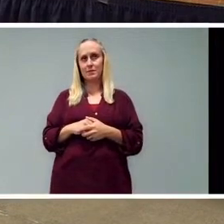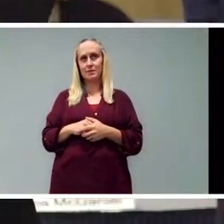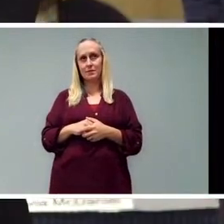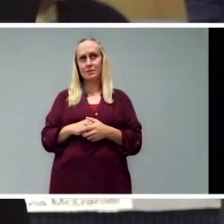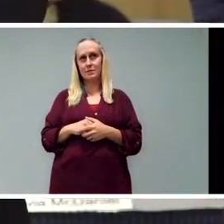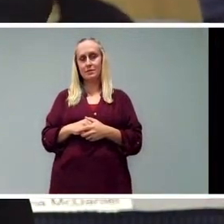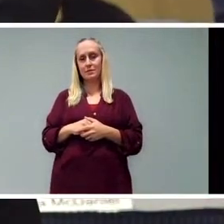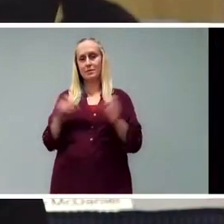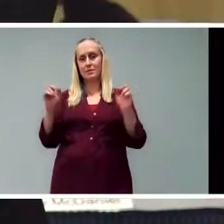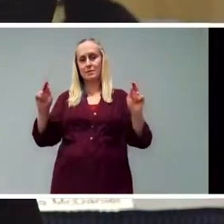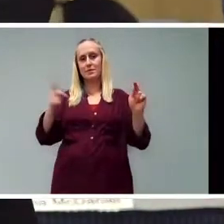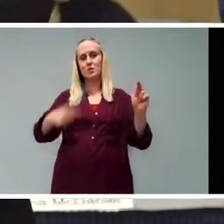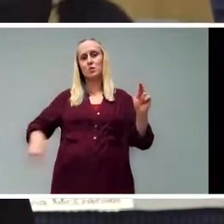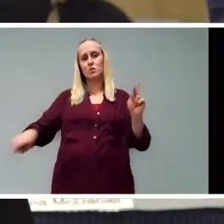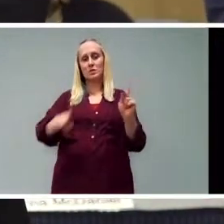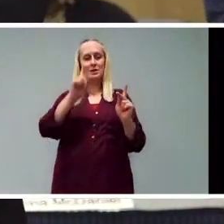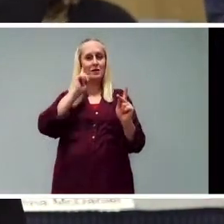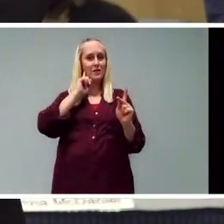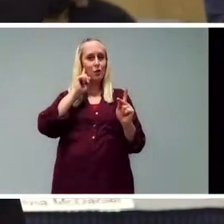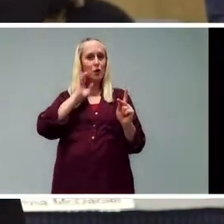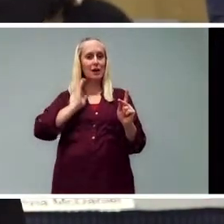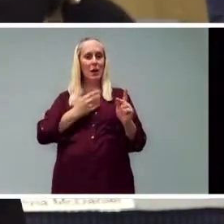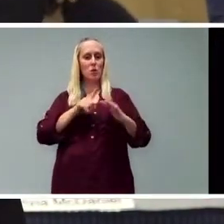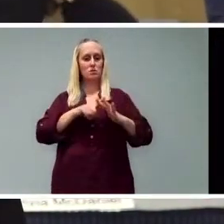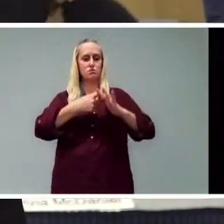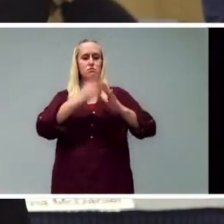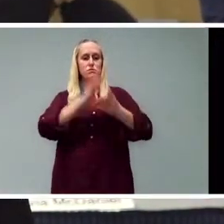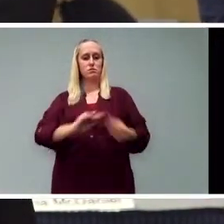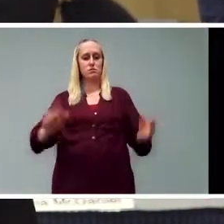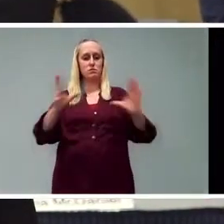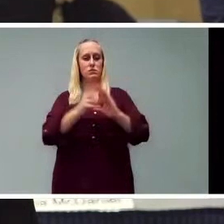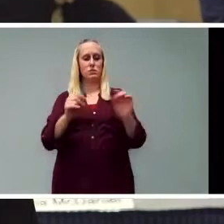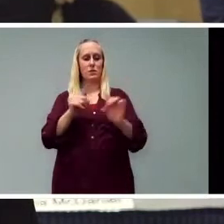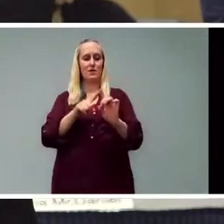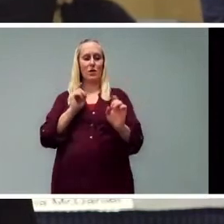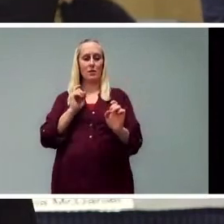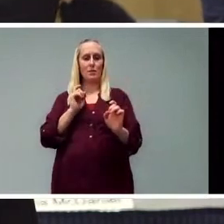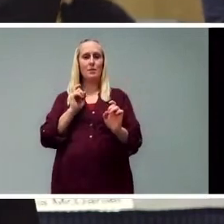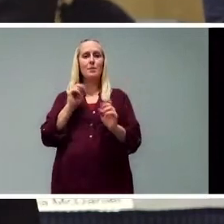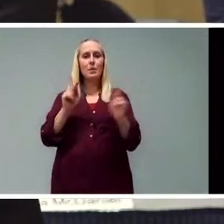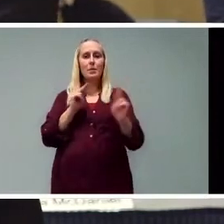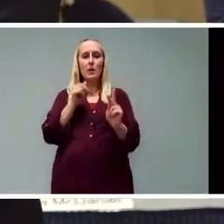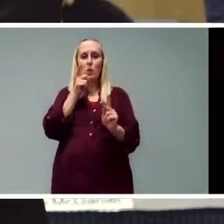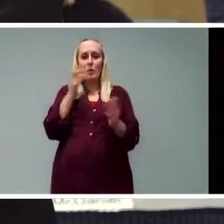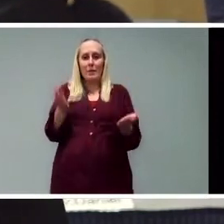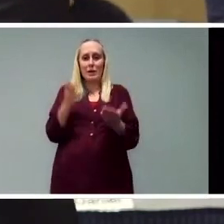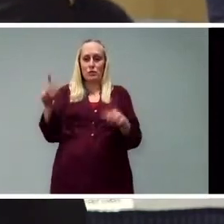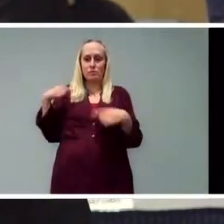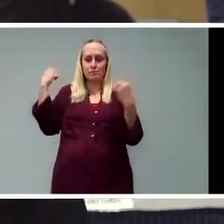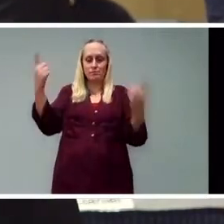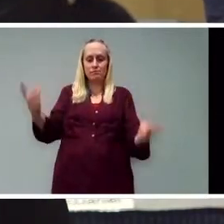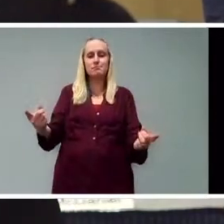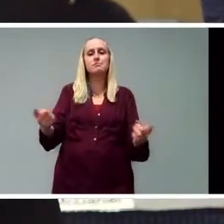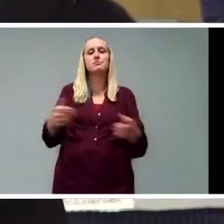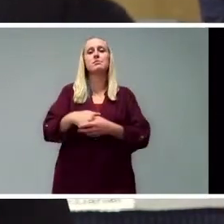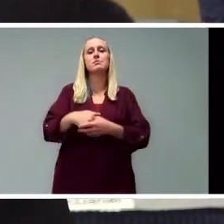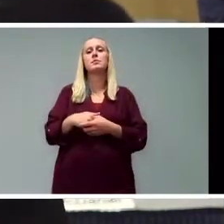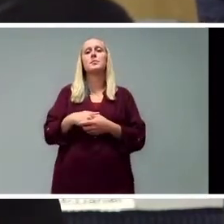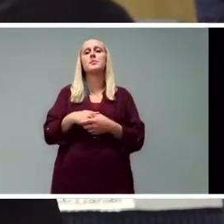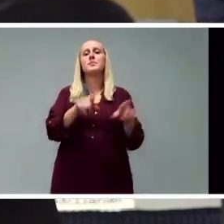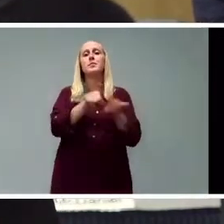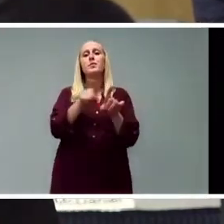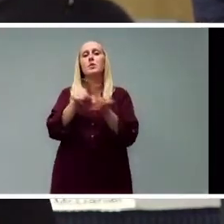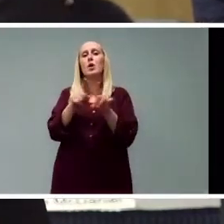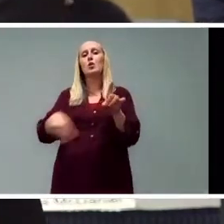All right, well, you've heard our origin story from the people who've been here since the beginning and made it all happen, and you've heard about our